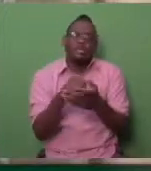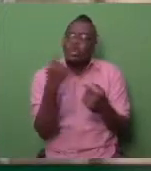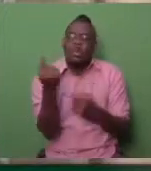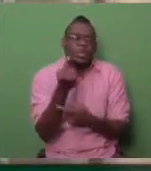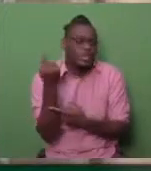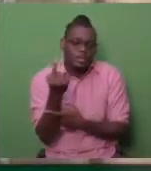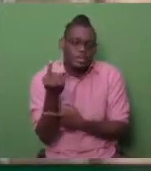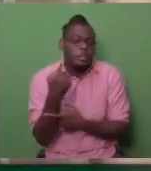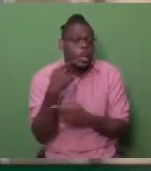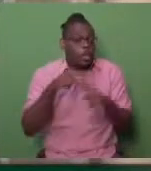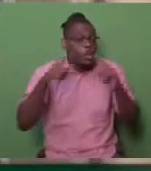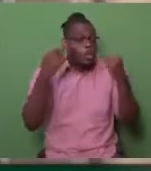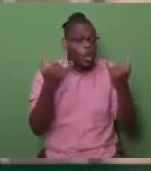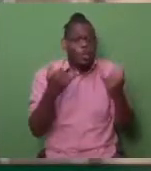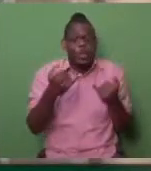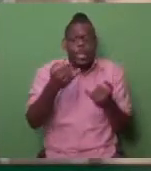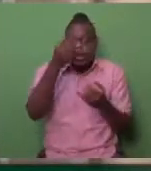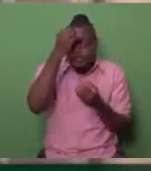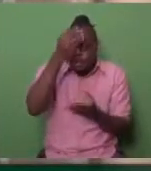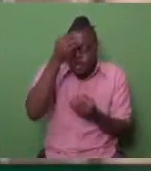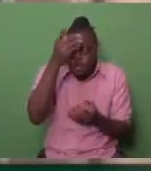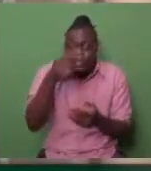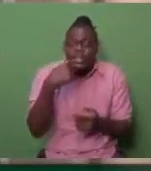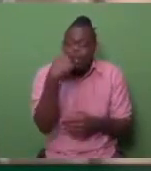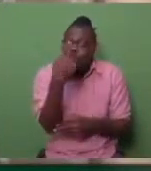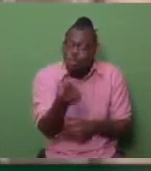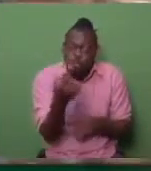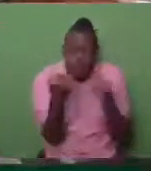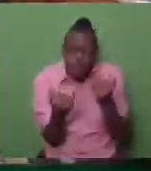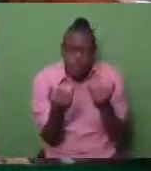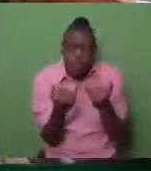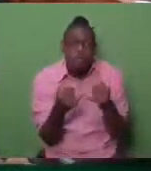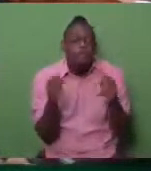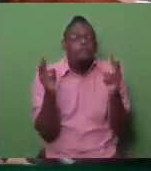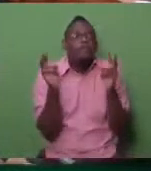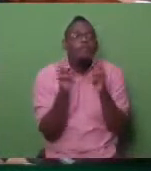and strikes at the very core of our democracy.